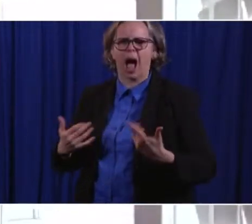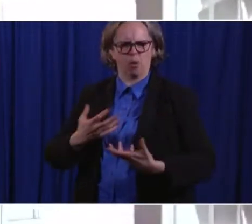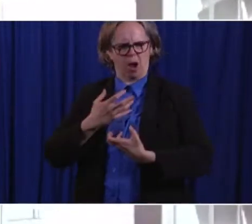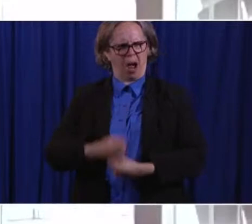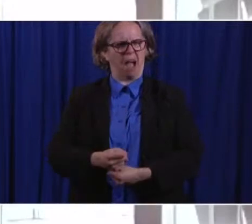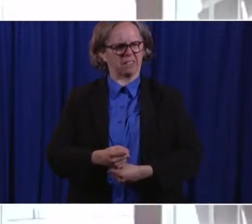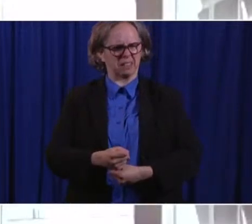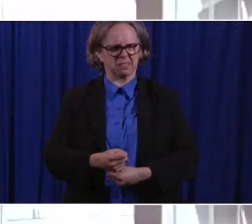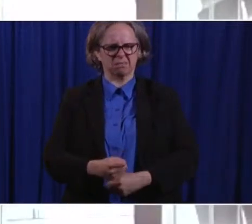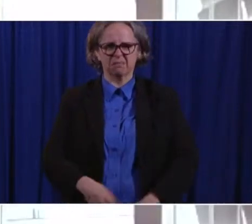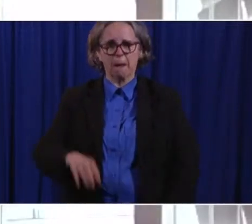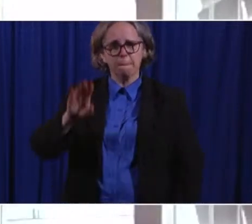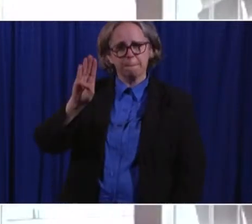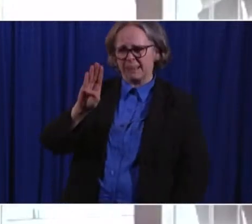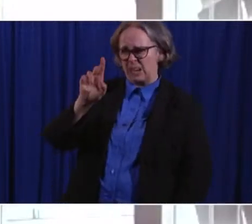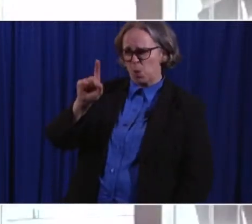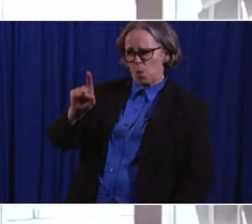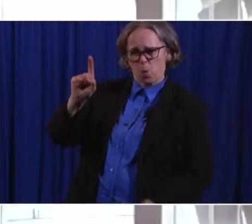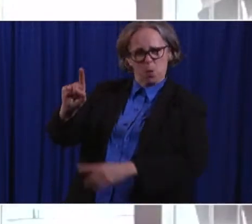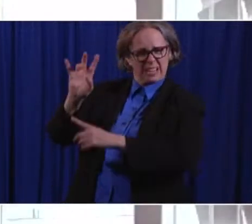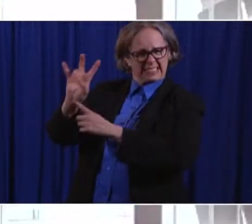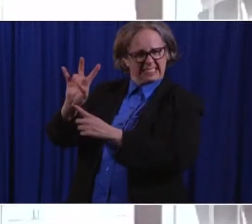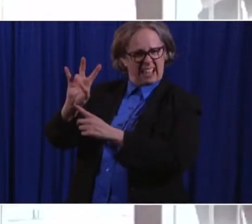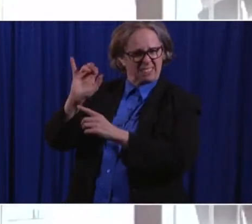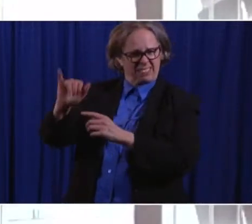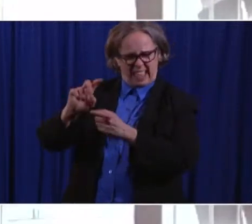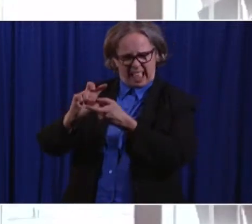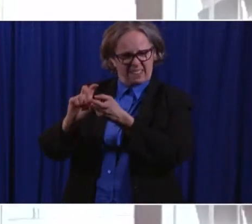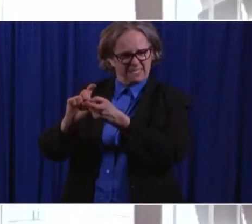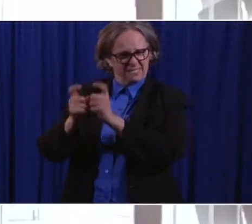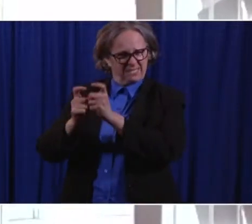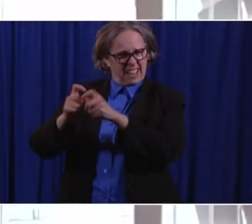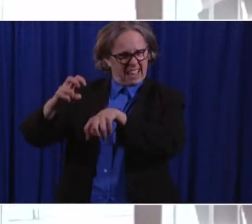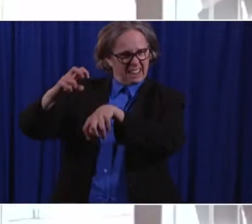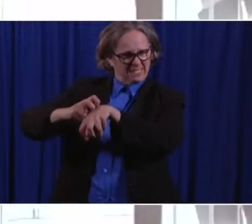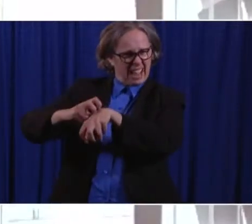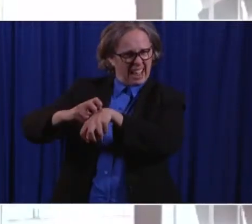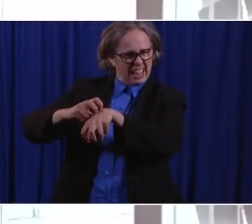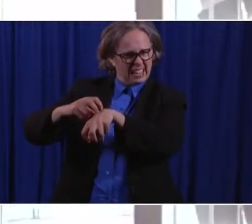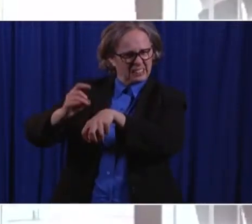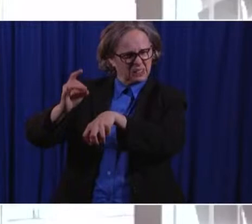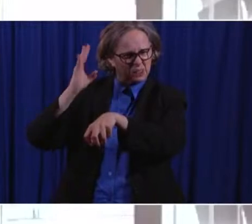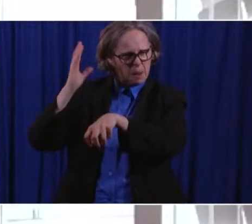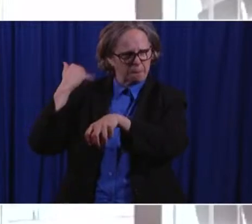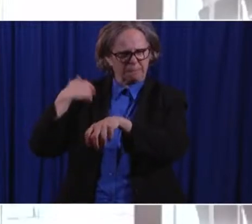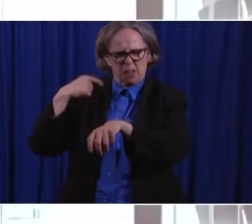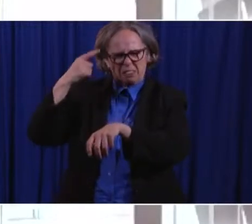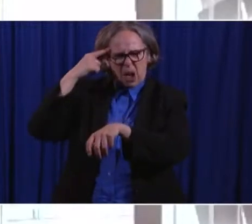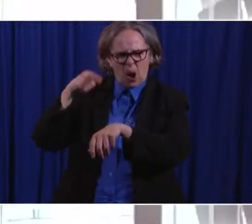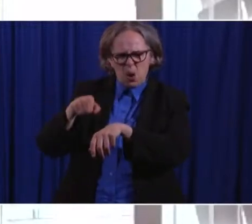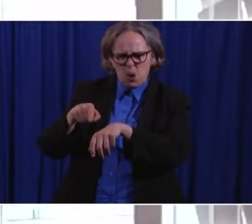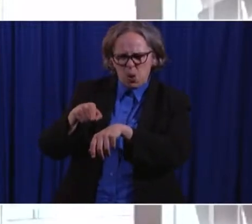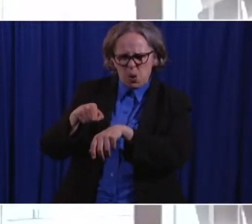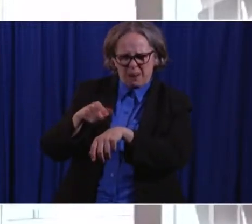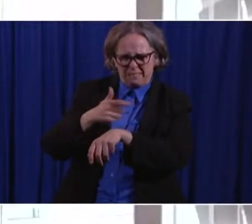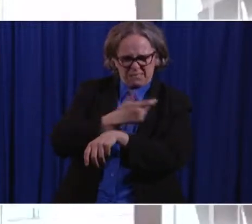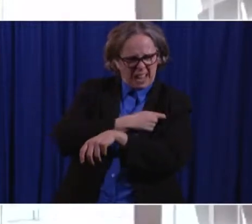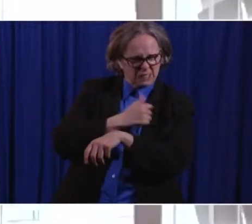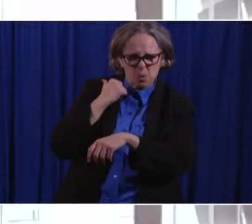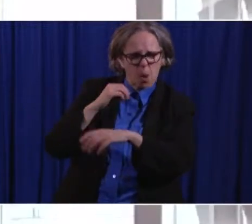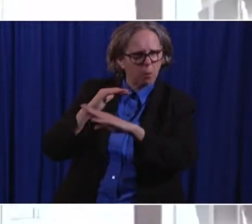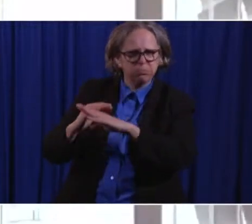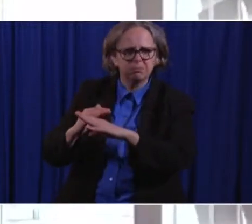and some of the other variants would make our vaccinations less impactful. And that doesn't appear to be the case.